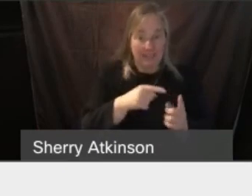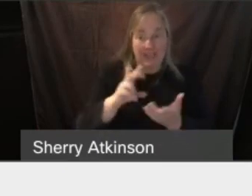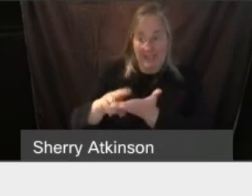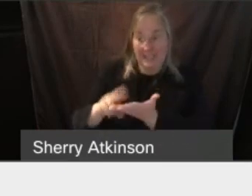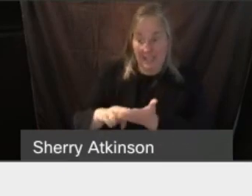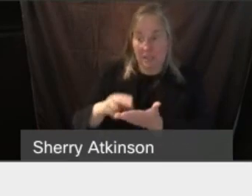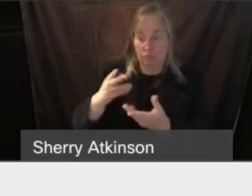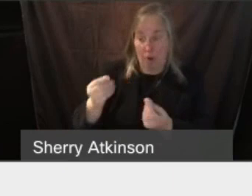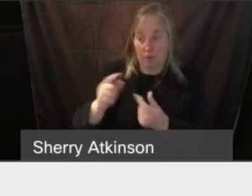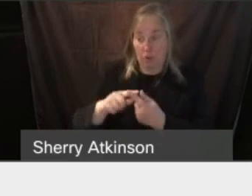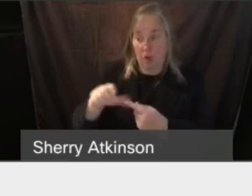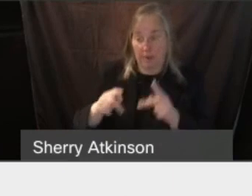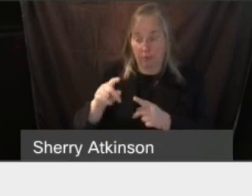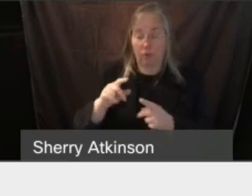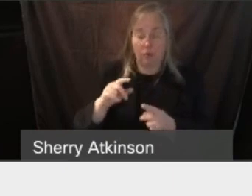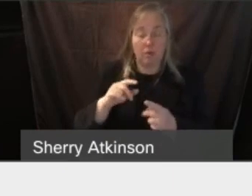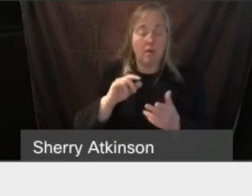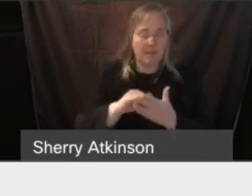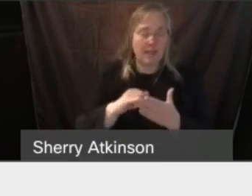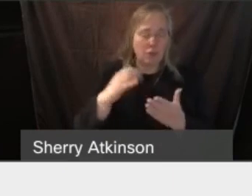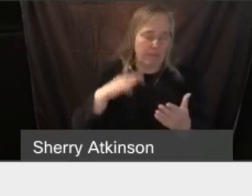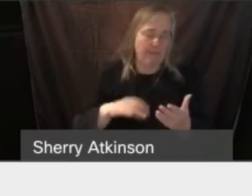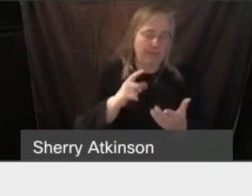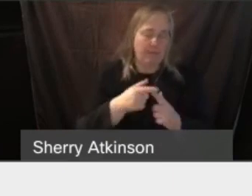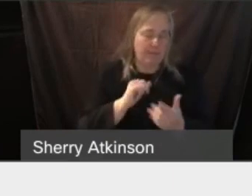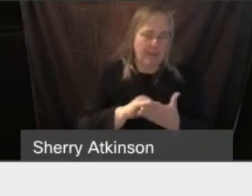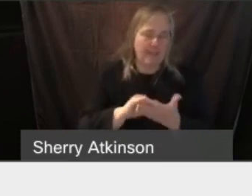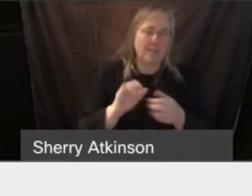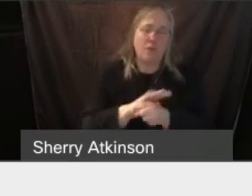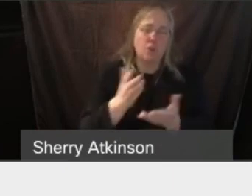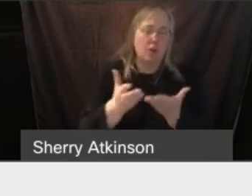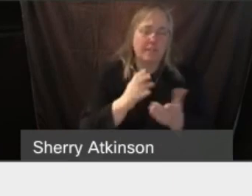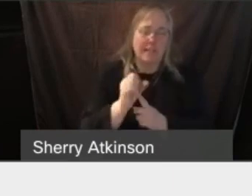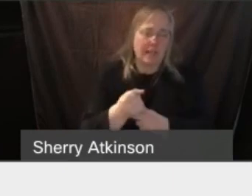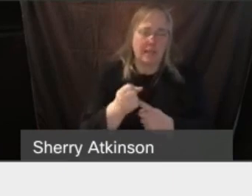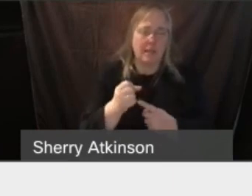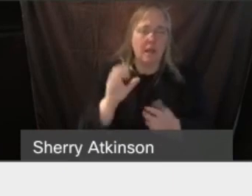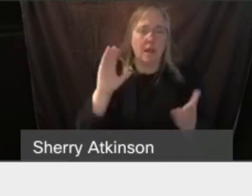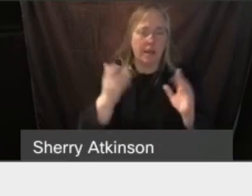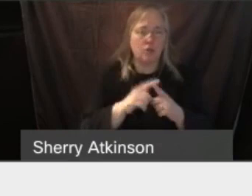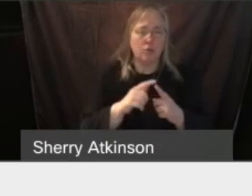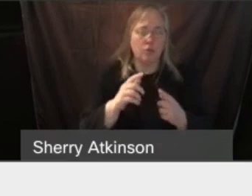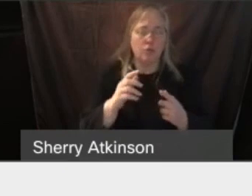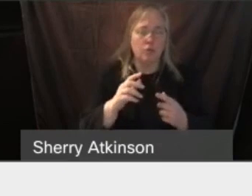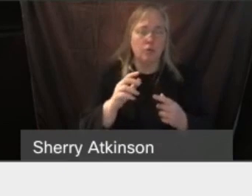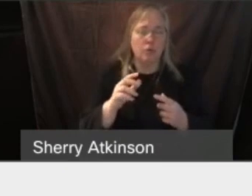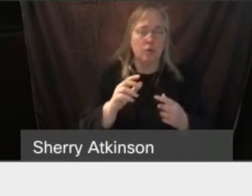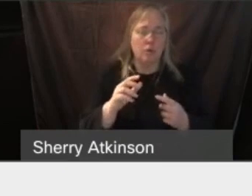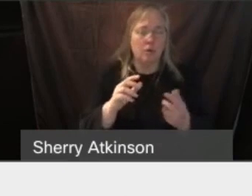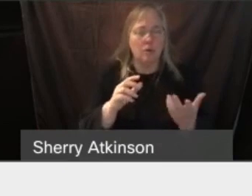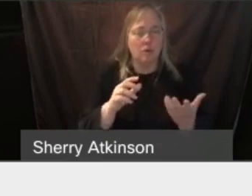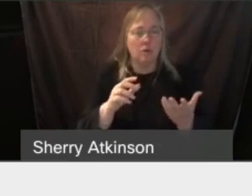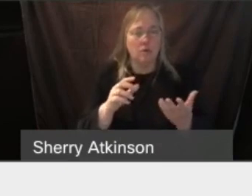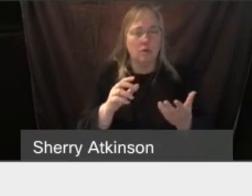benefit of that, where it's full service setting, as opposed to where the have a triple net or something like that, where the tax is being passed